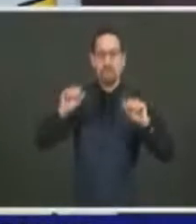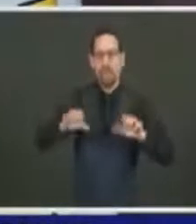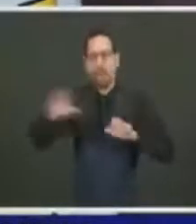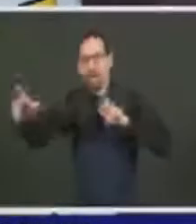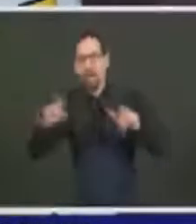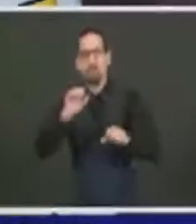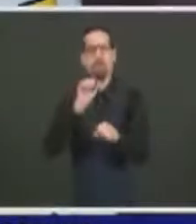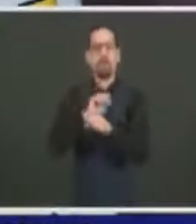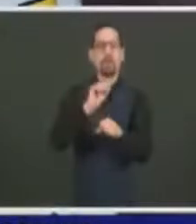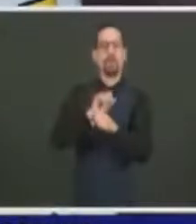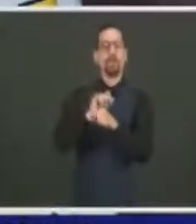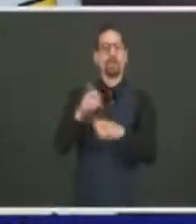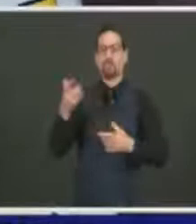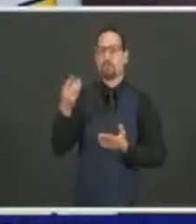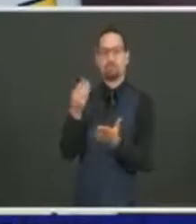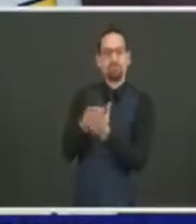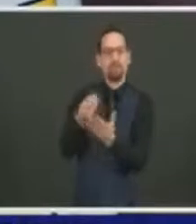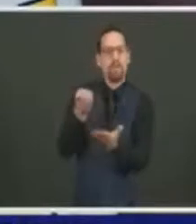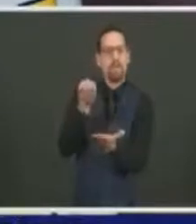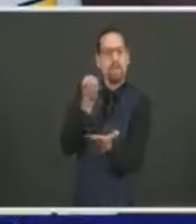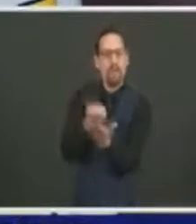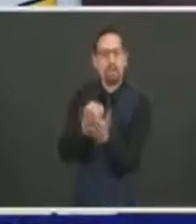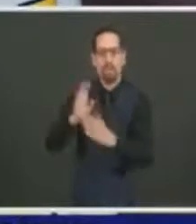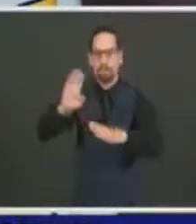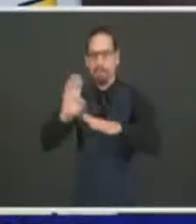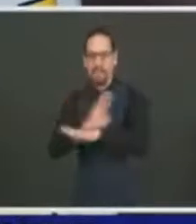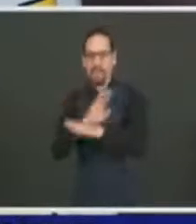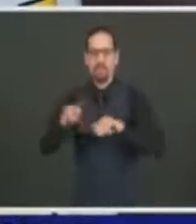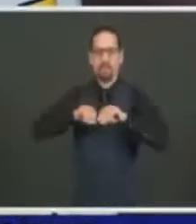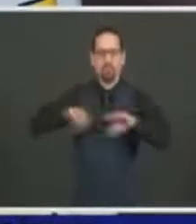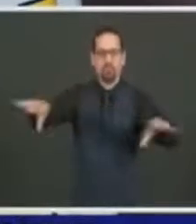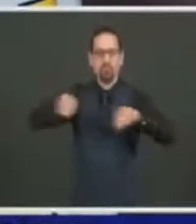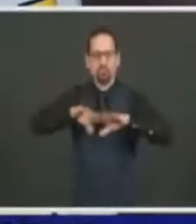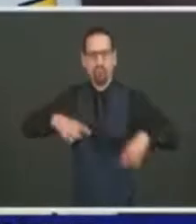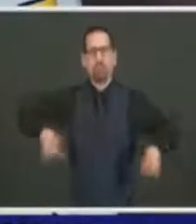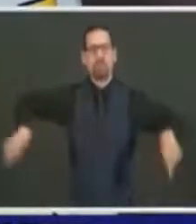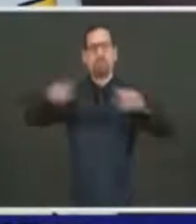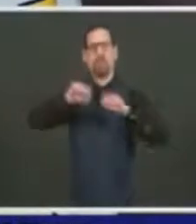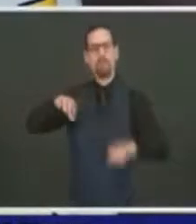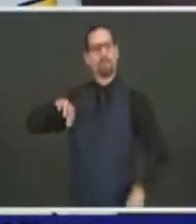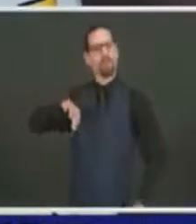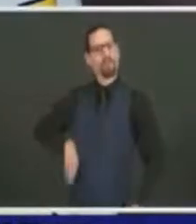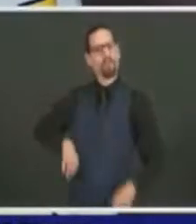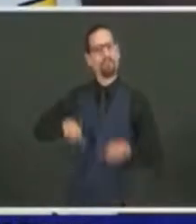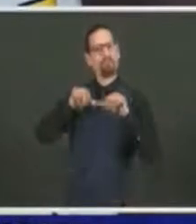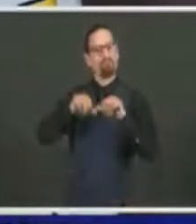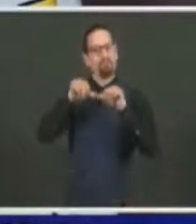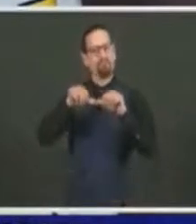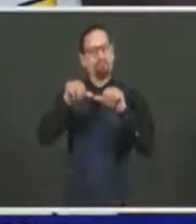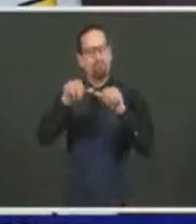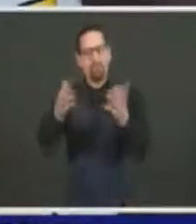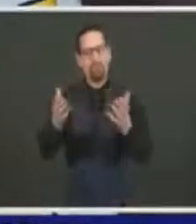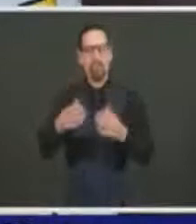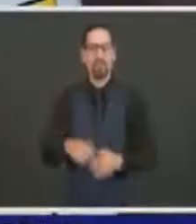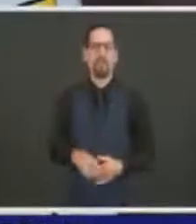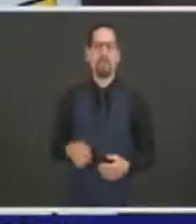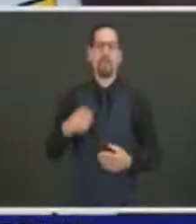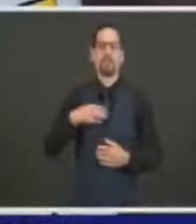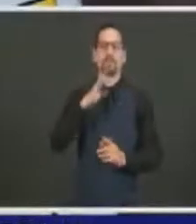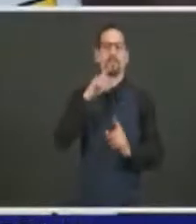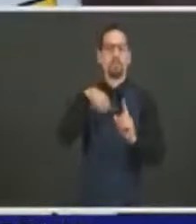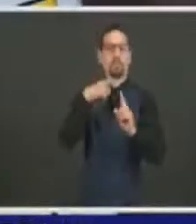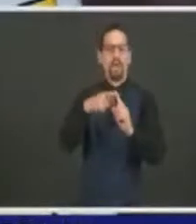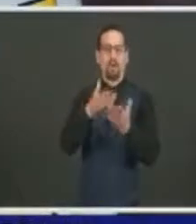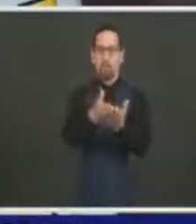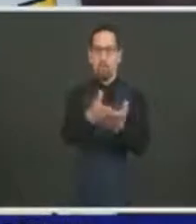And those folks deserve to go back to work. And I want to take a second to talk to young people, folks in their